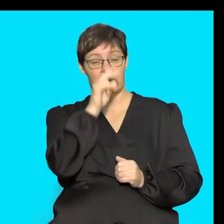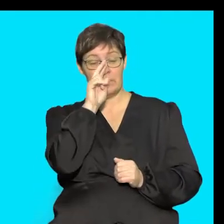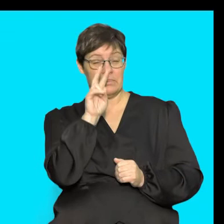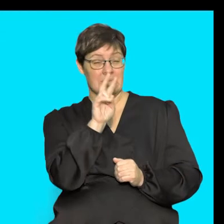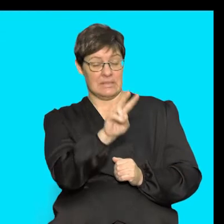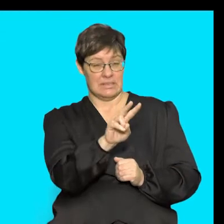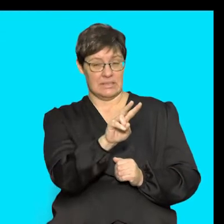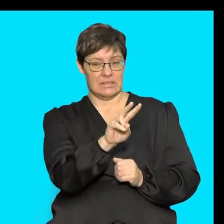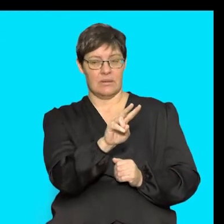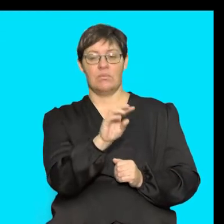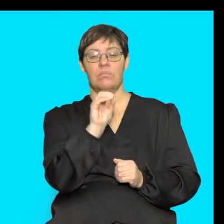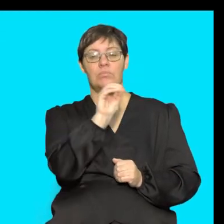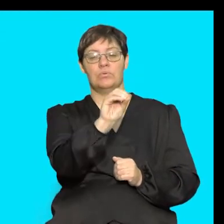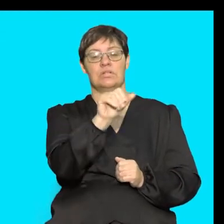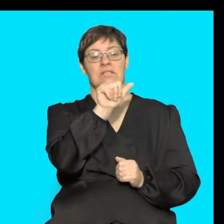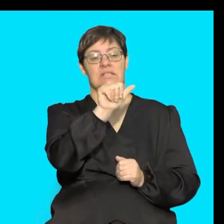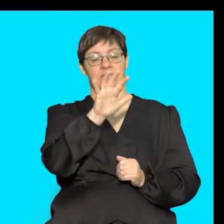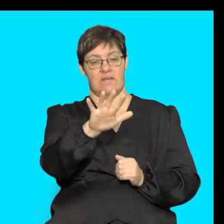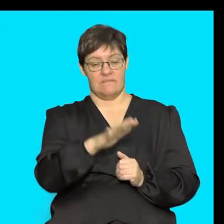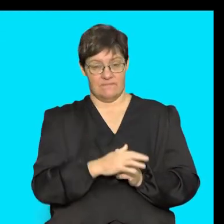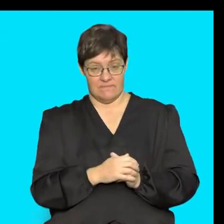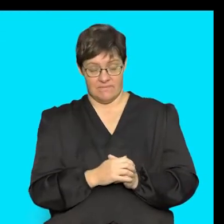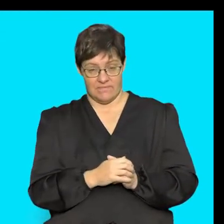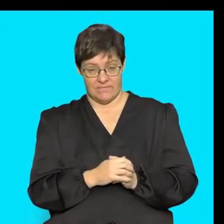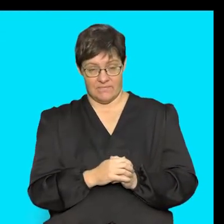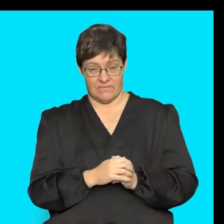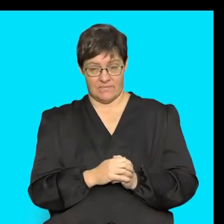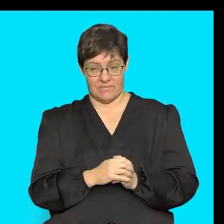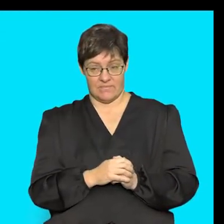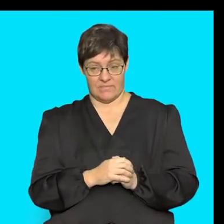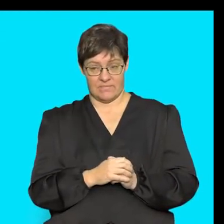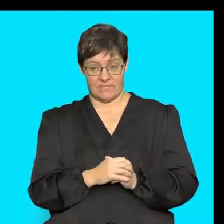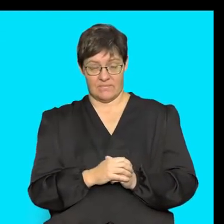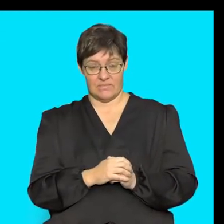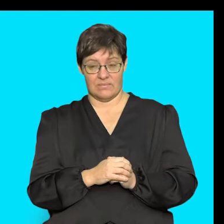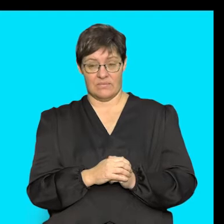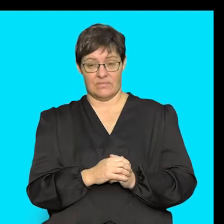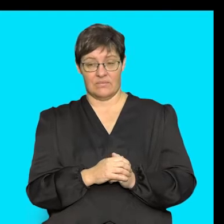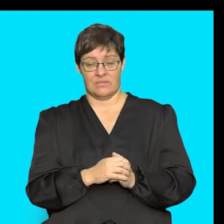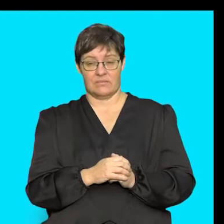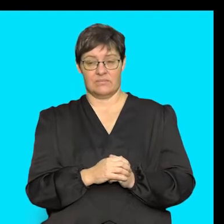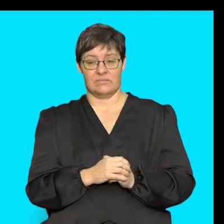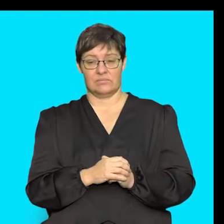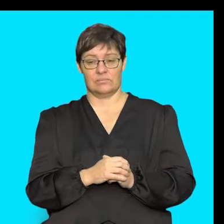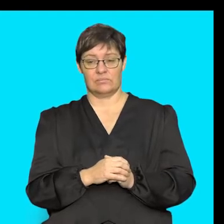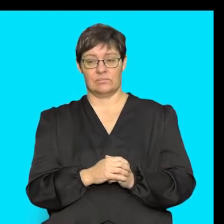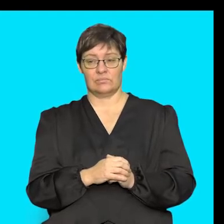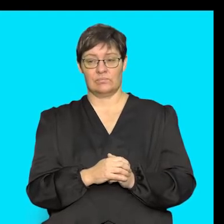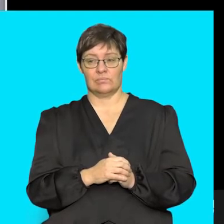I see X, I just have to put 65. Are we together? So let me see